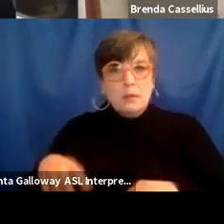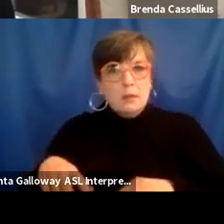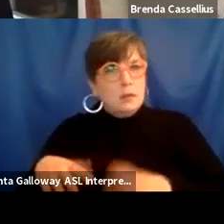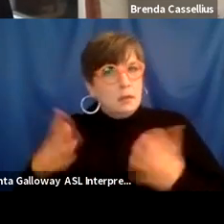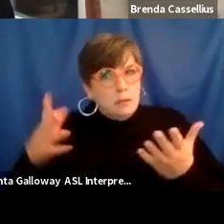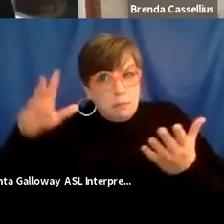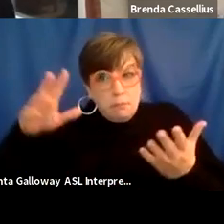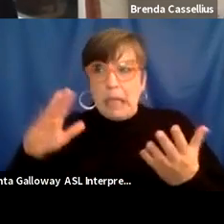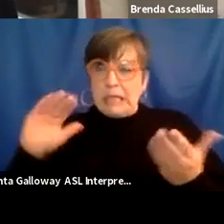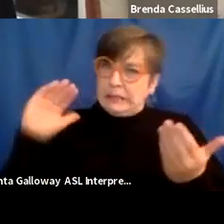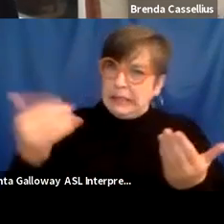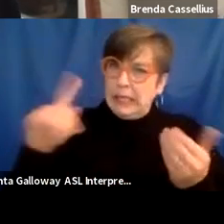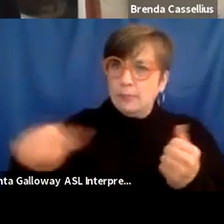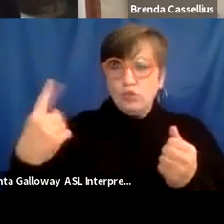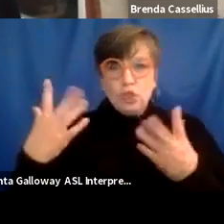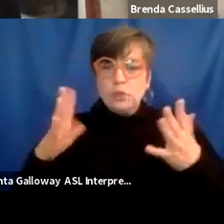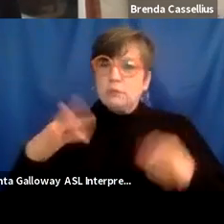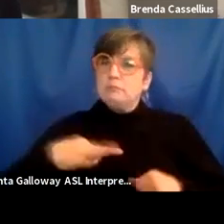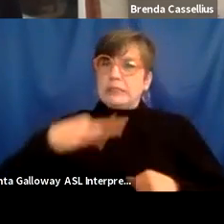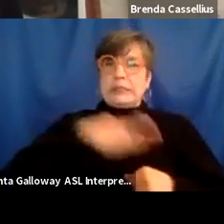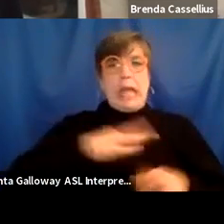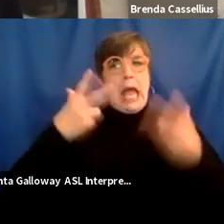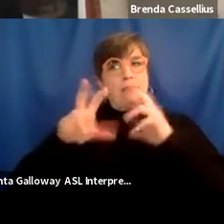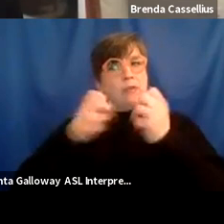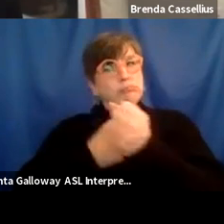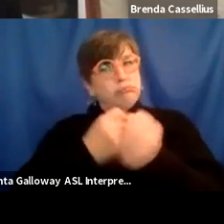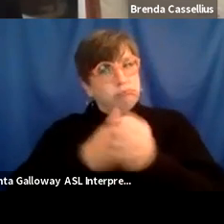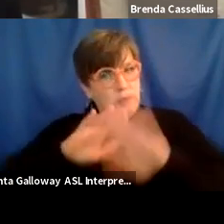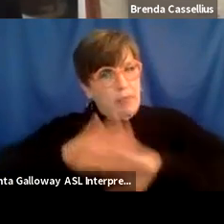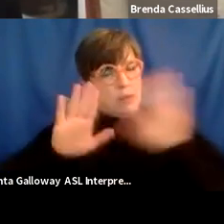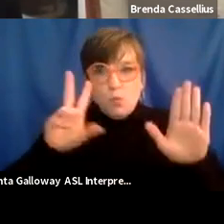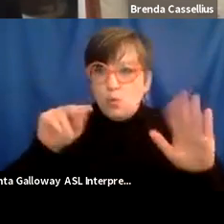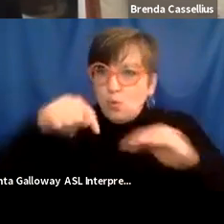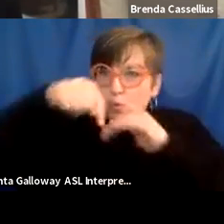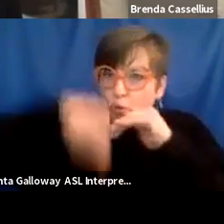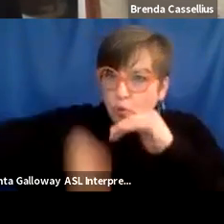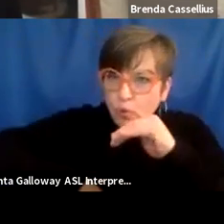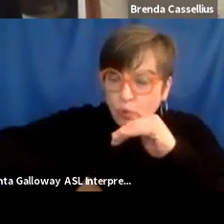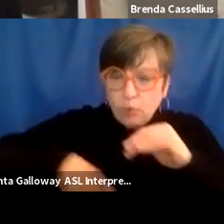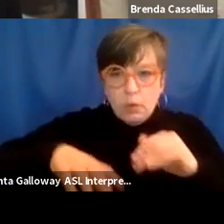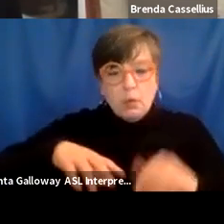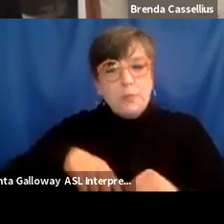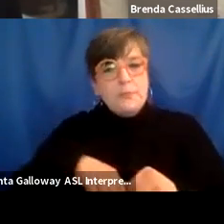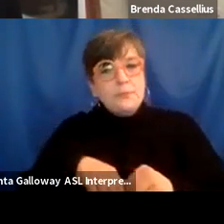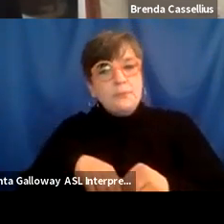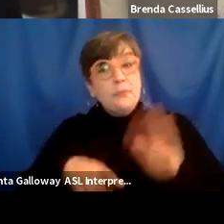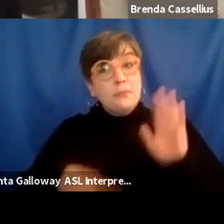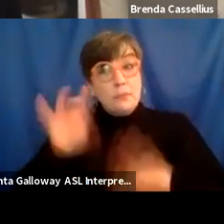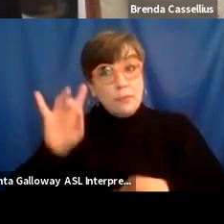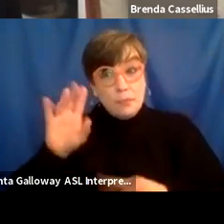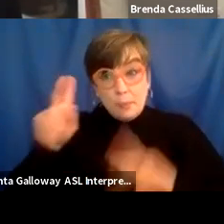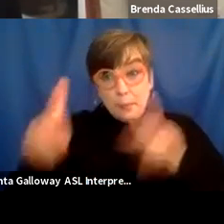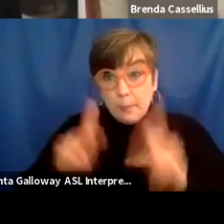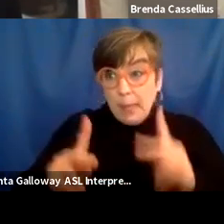that will be part of the funding cliff that I sort of am concerned about. But one of the things that we find is that people